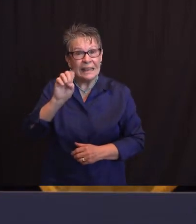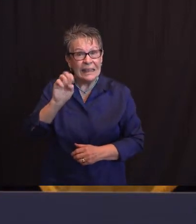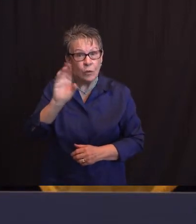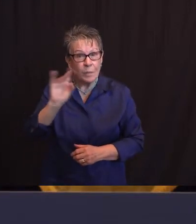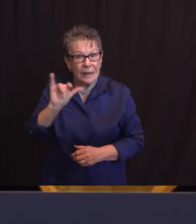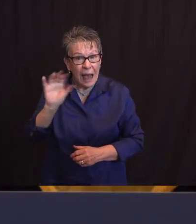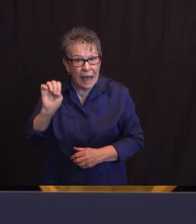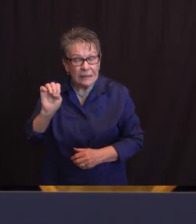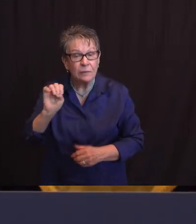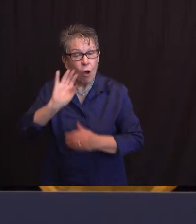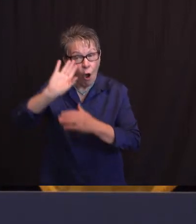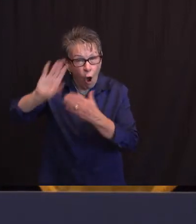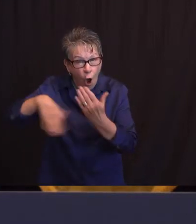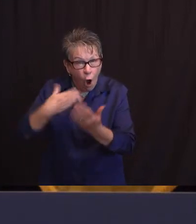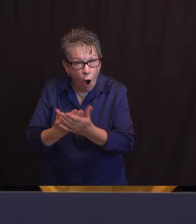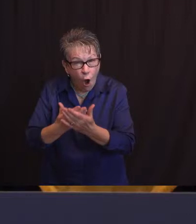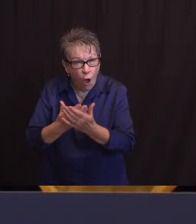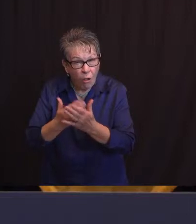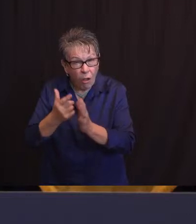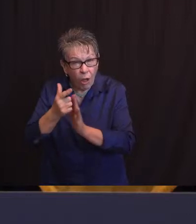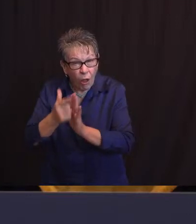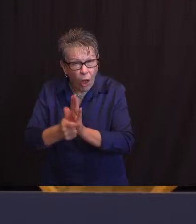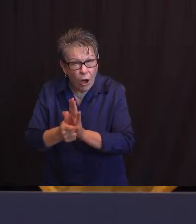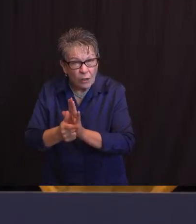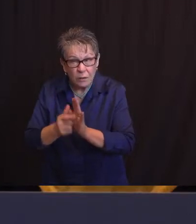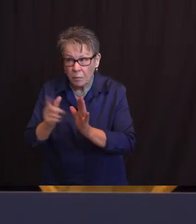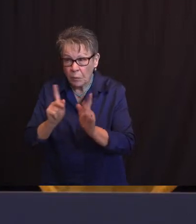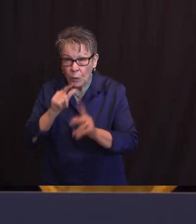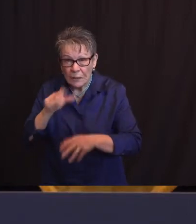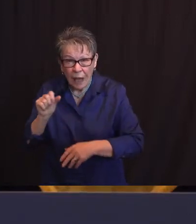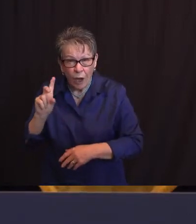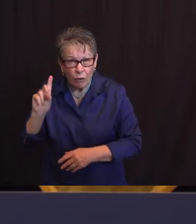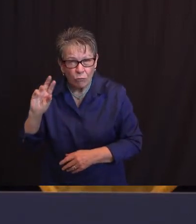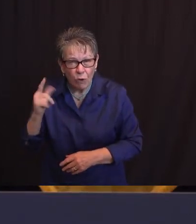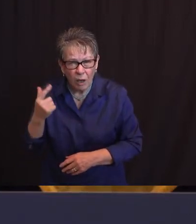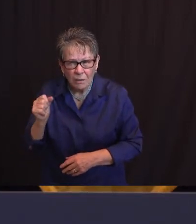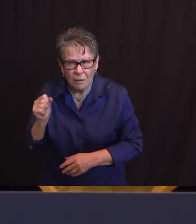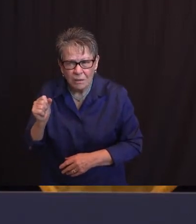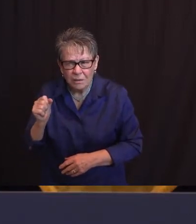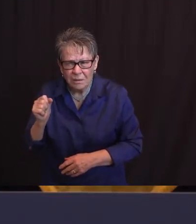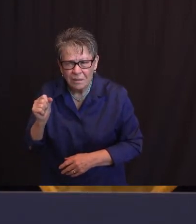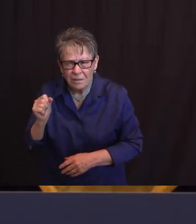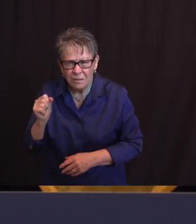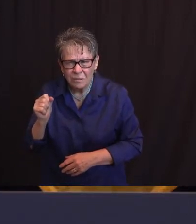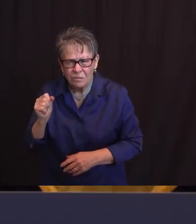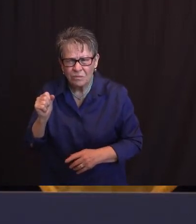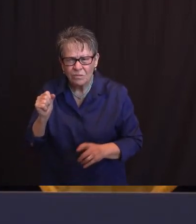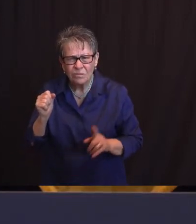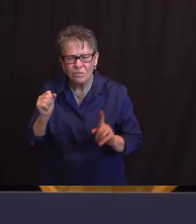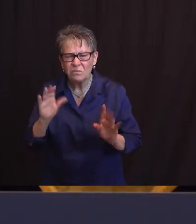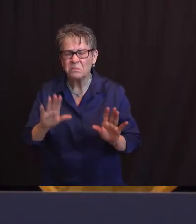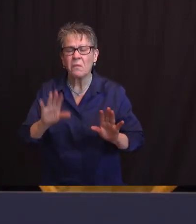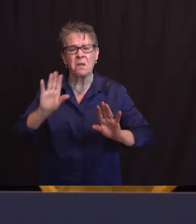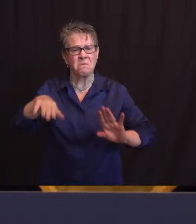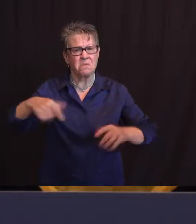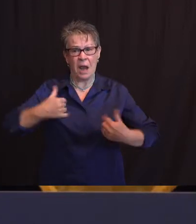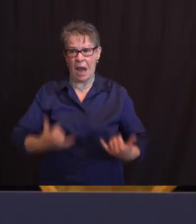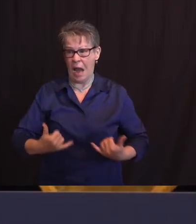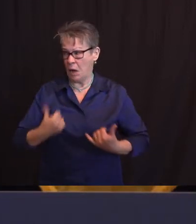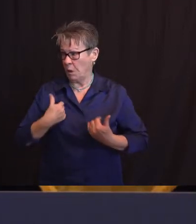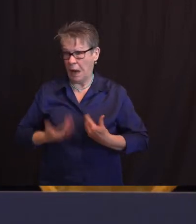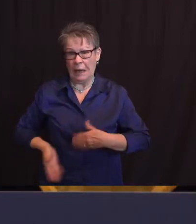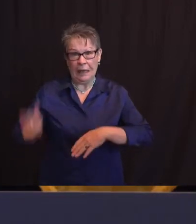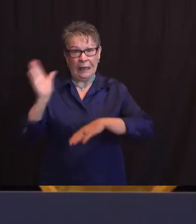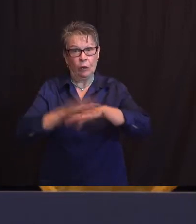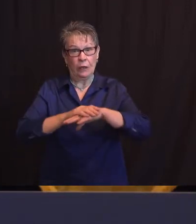you. No, I don't have any misgivings, but I will tell you, I can't give you a specific time frame, but we're sort of in a